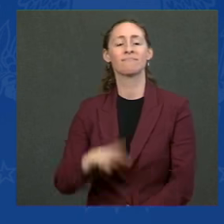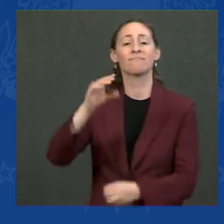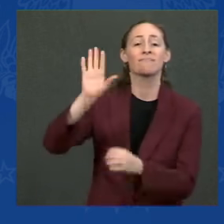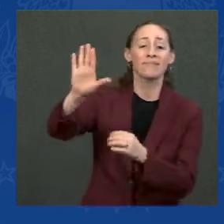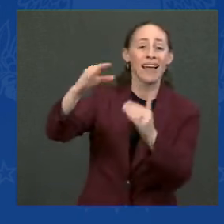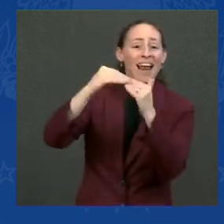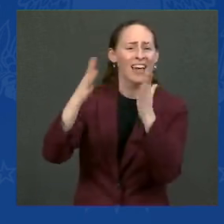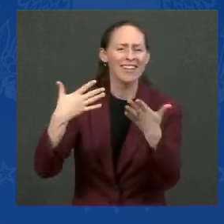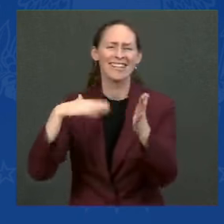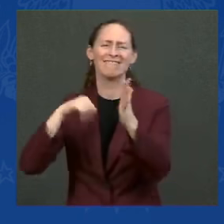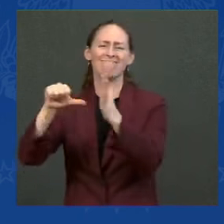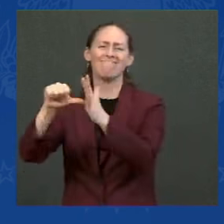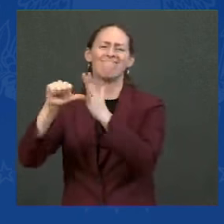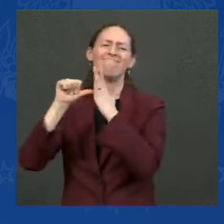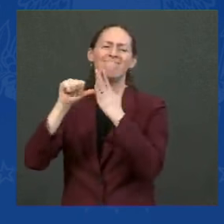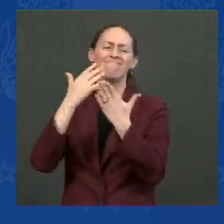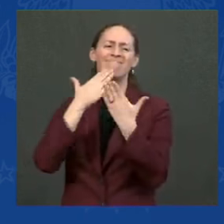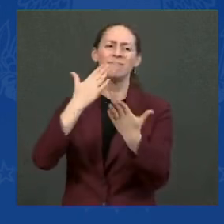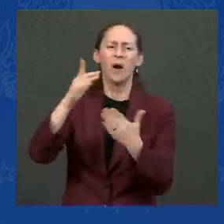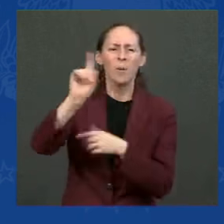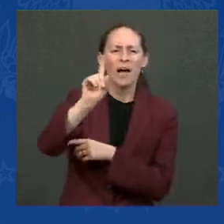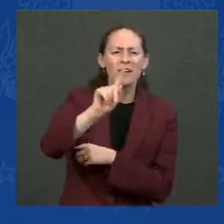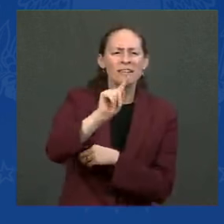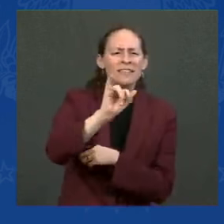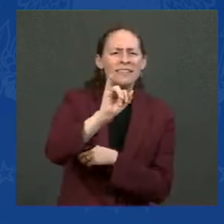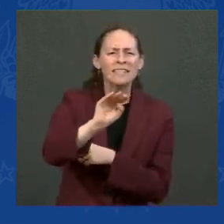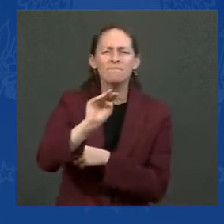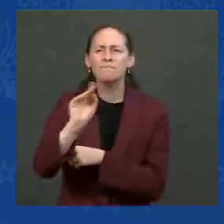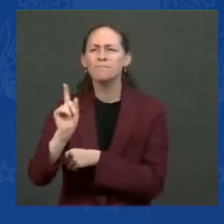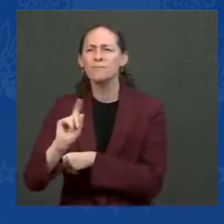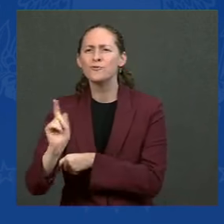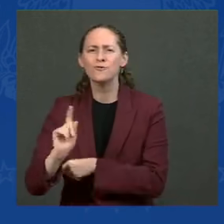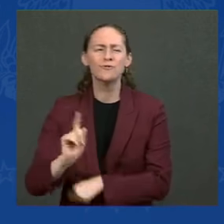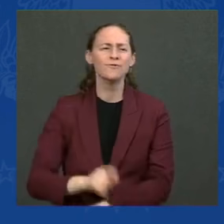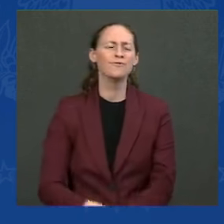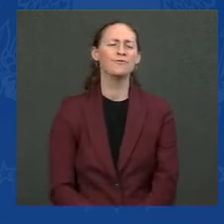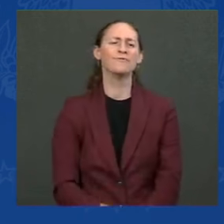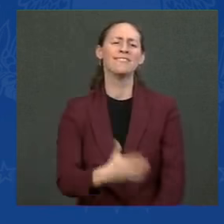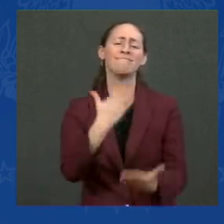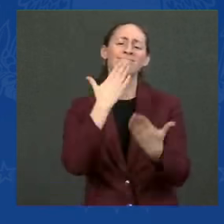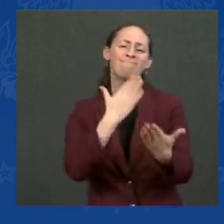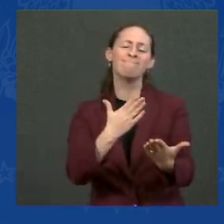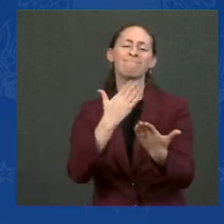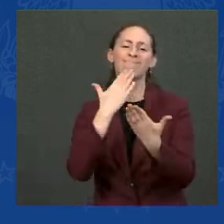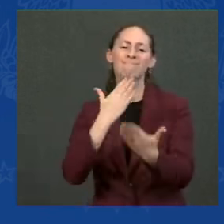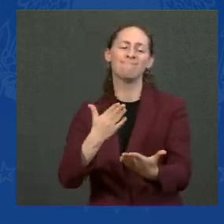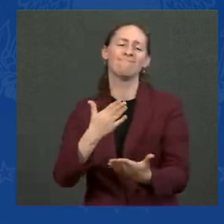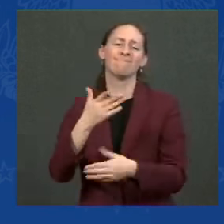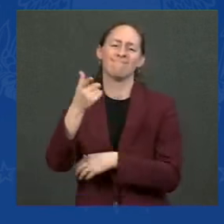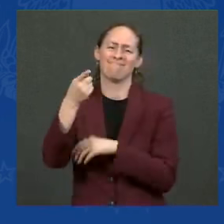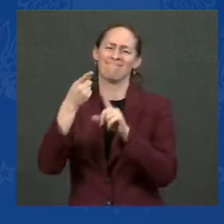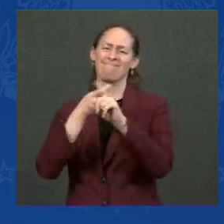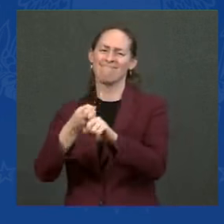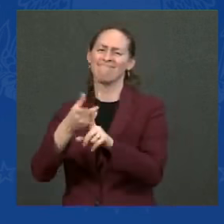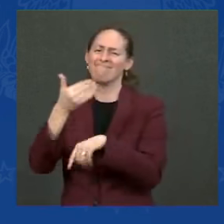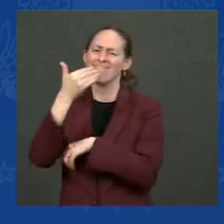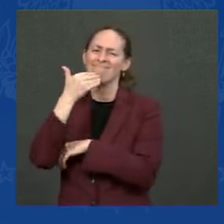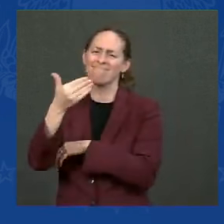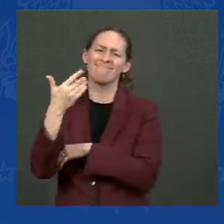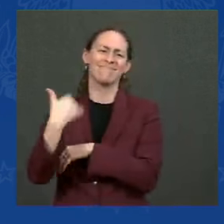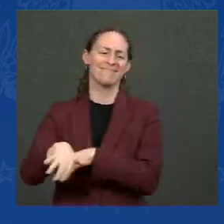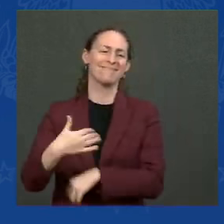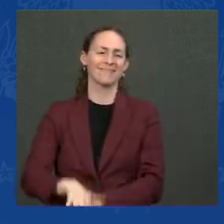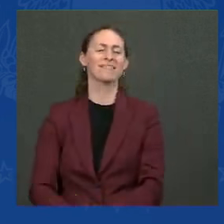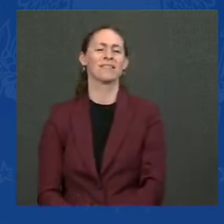Tim, where's Tim? There you go, Tim. Thank you, pal. AFL-CIO State President, and